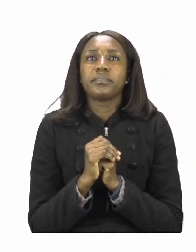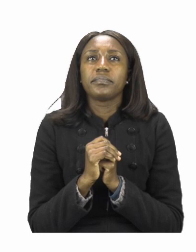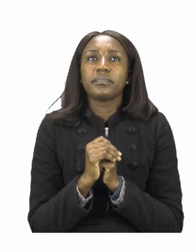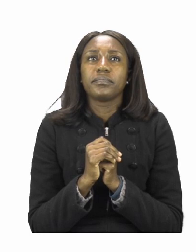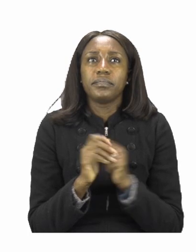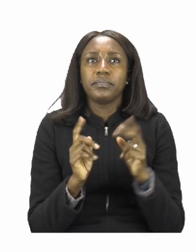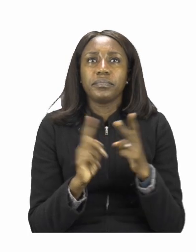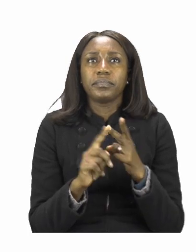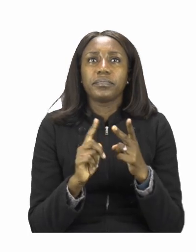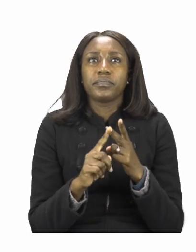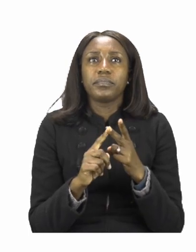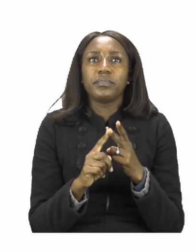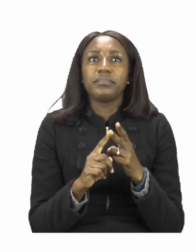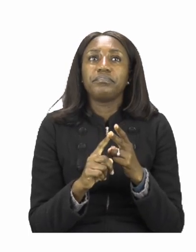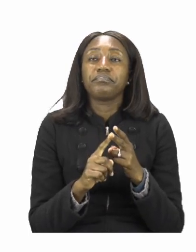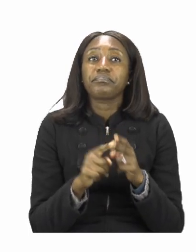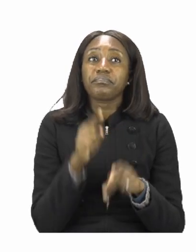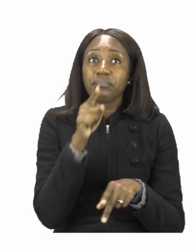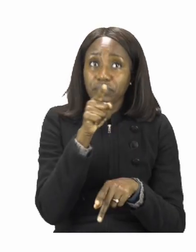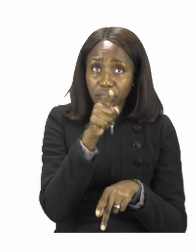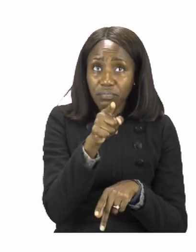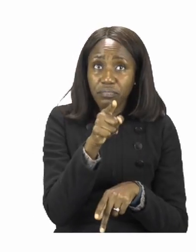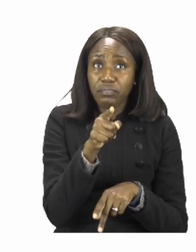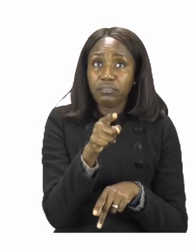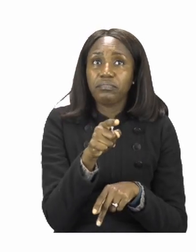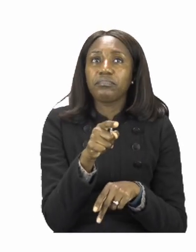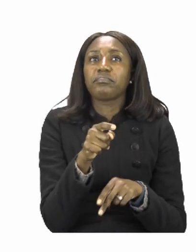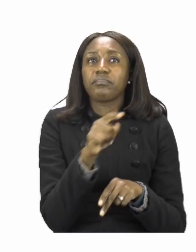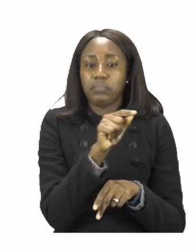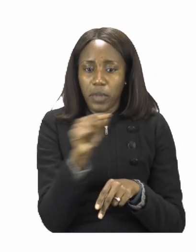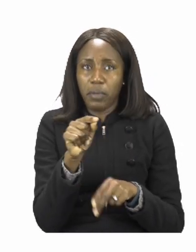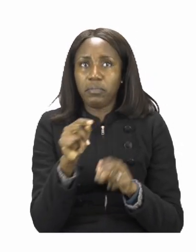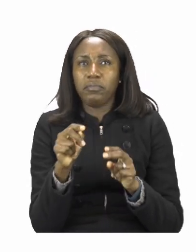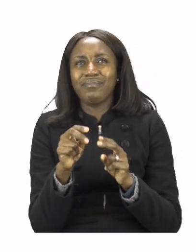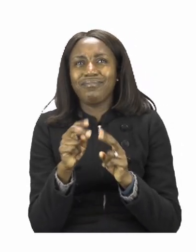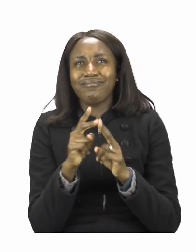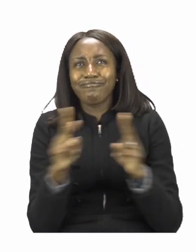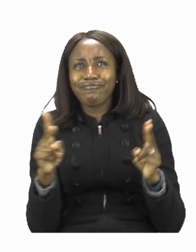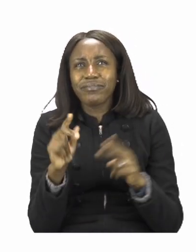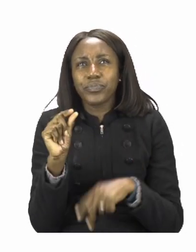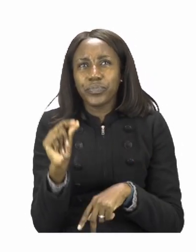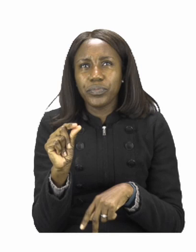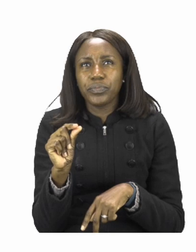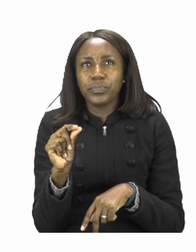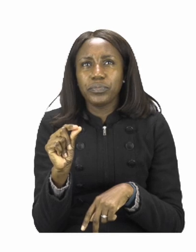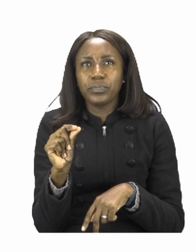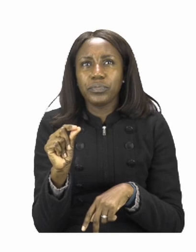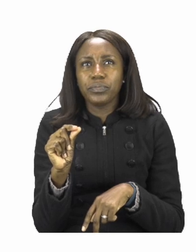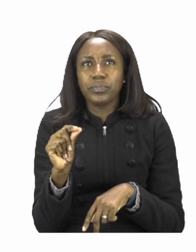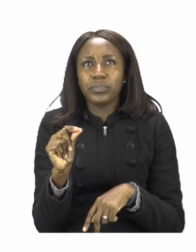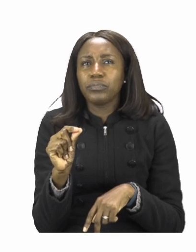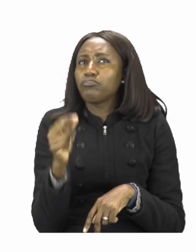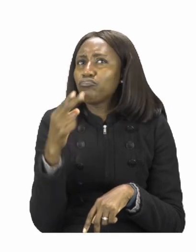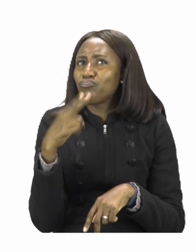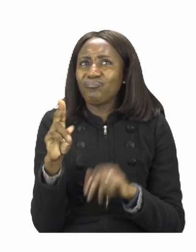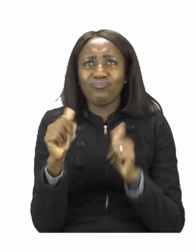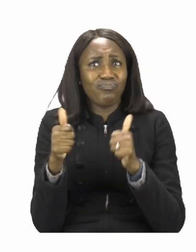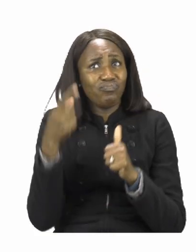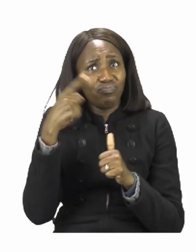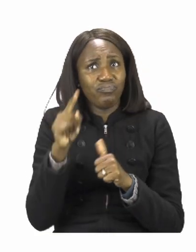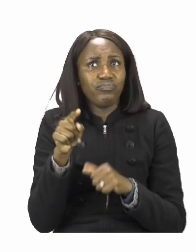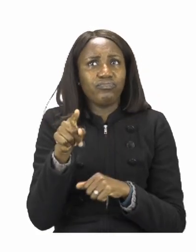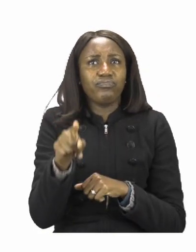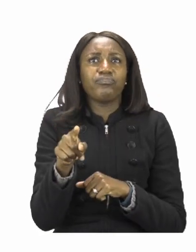Number 2 says, you dash very little. It's not good for